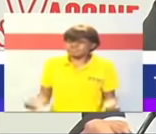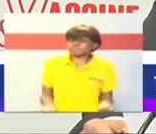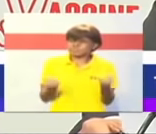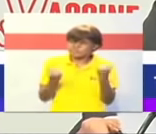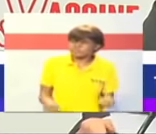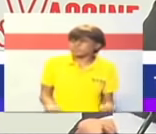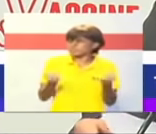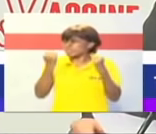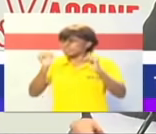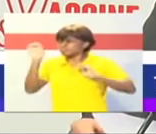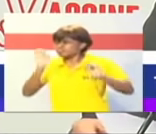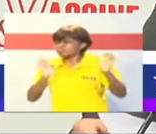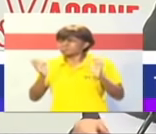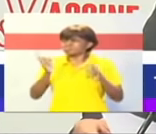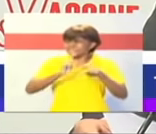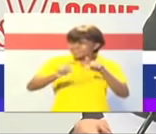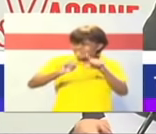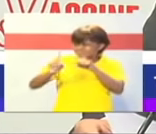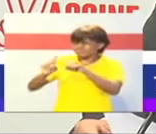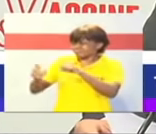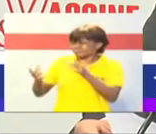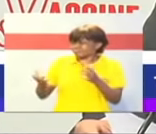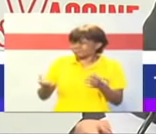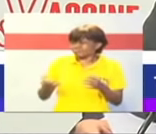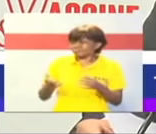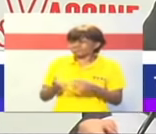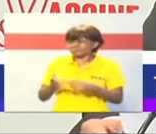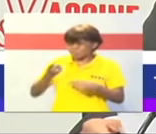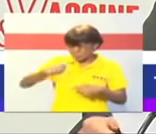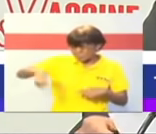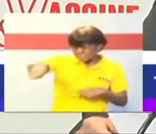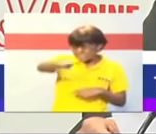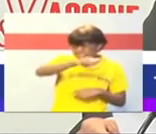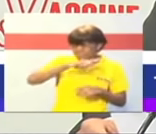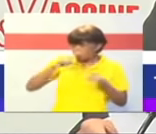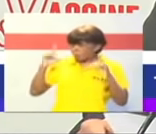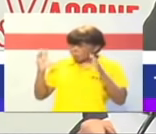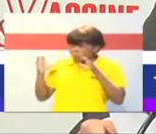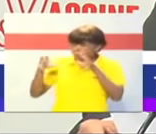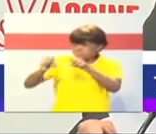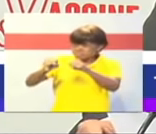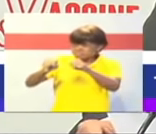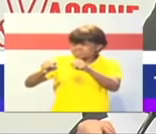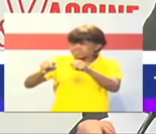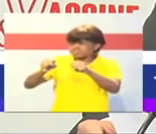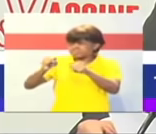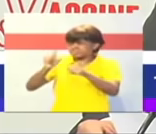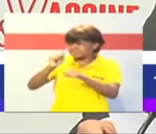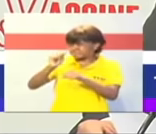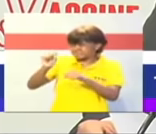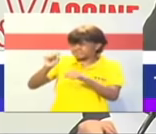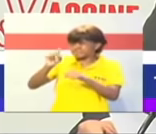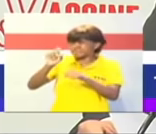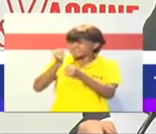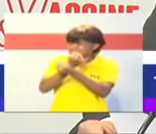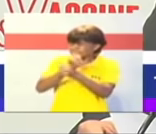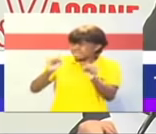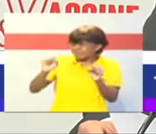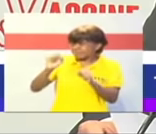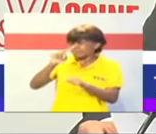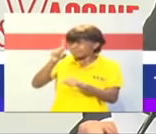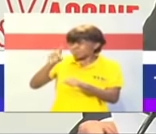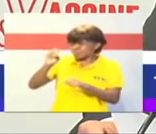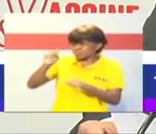houses, betting pools, and offices. And of course, just a note to the owners and operators again, TT Safe Zone certificates must be